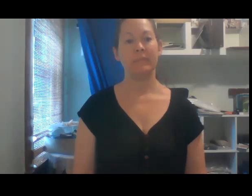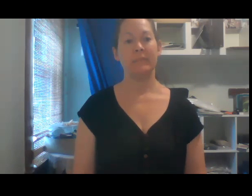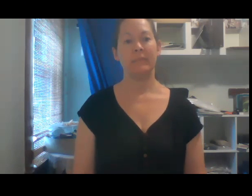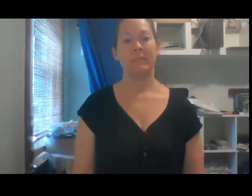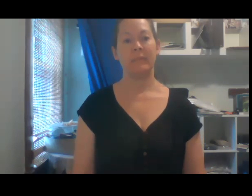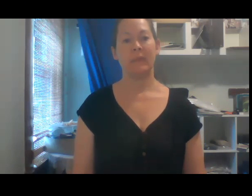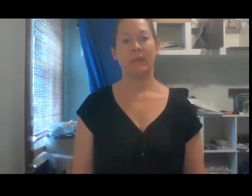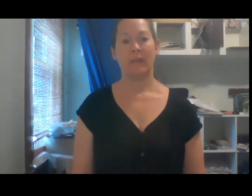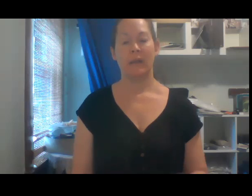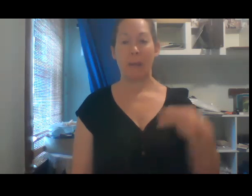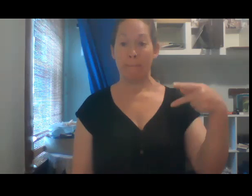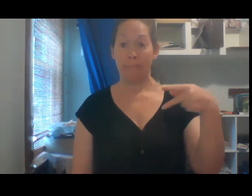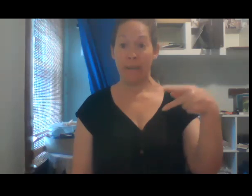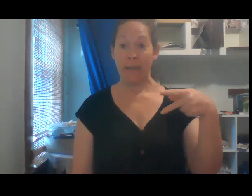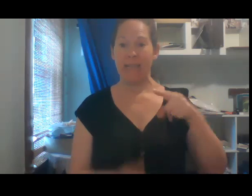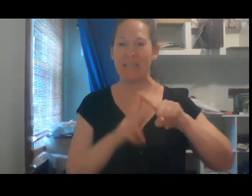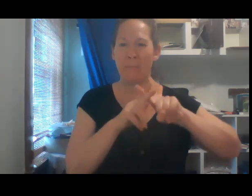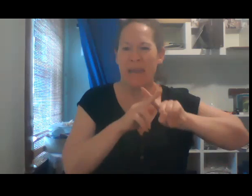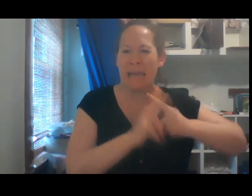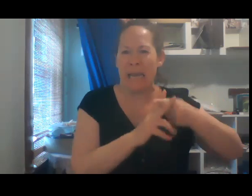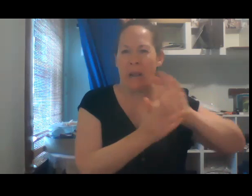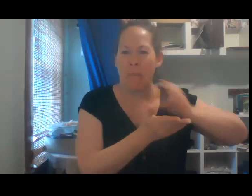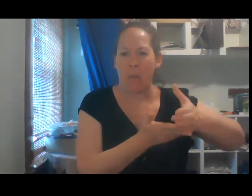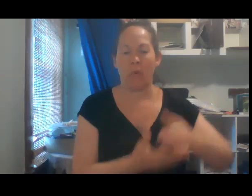P is the principal,